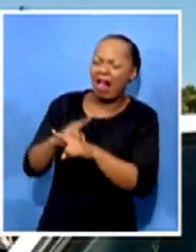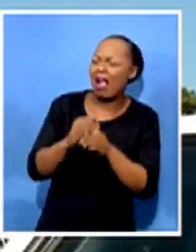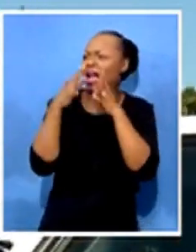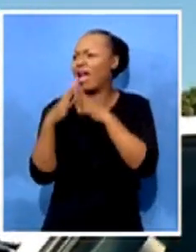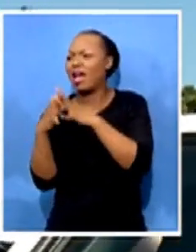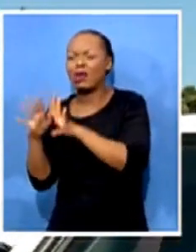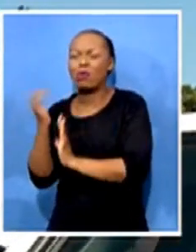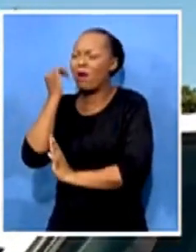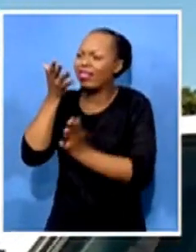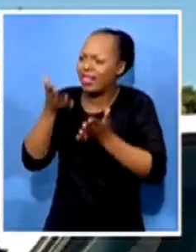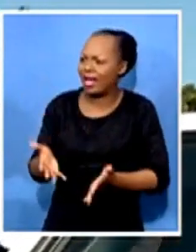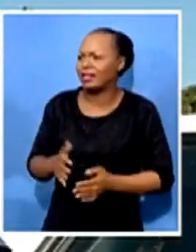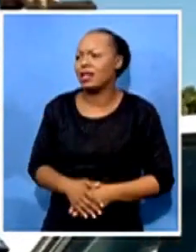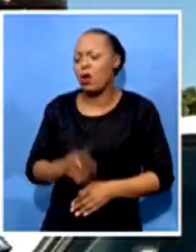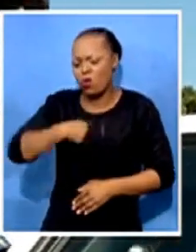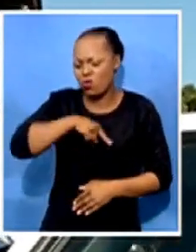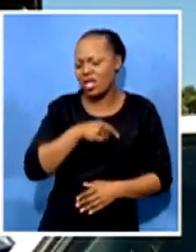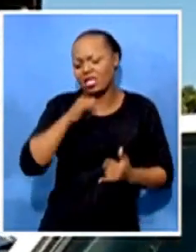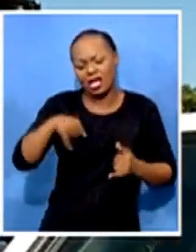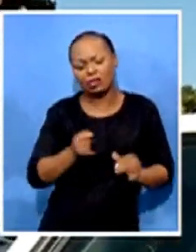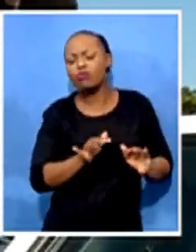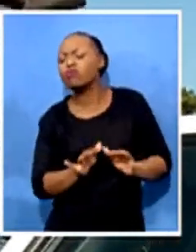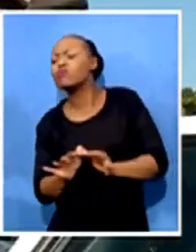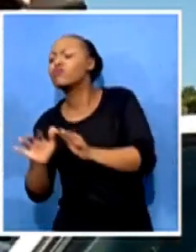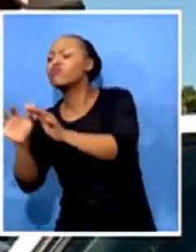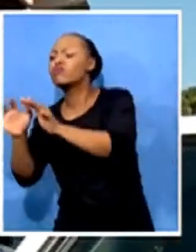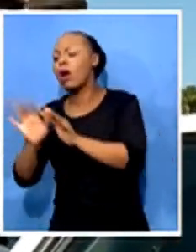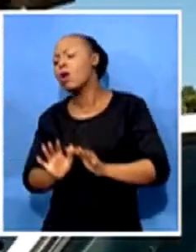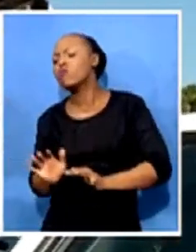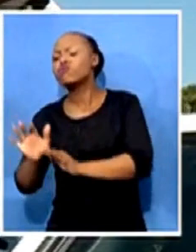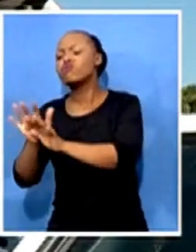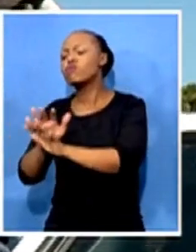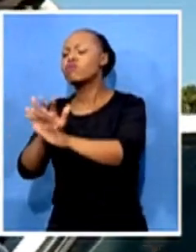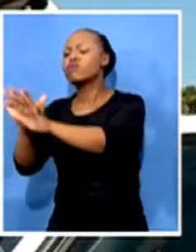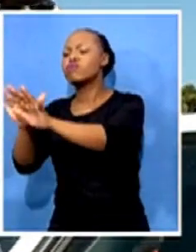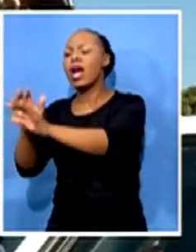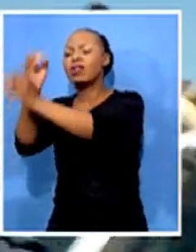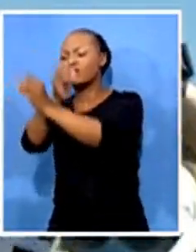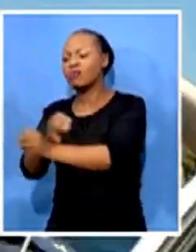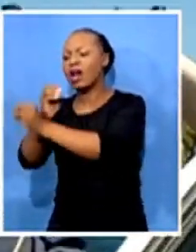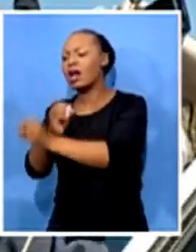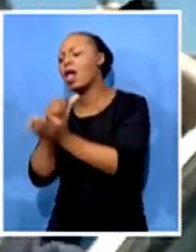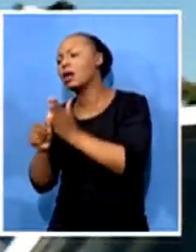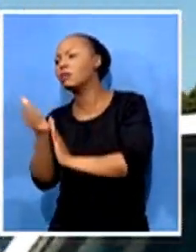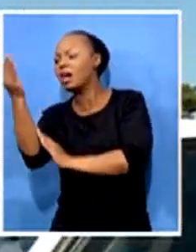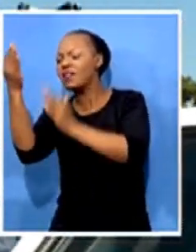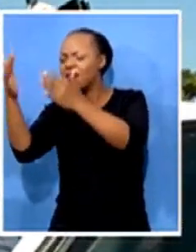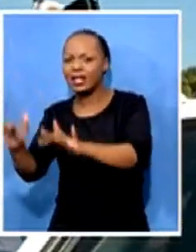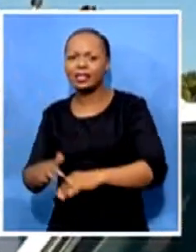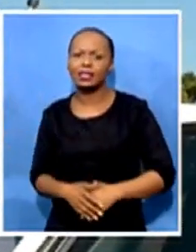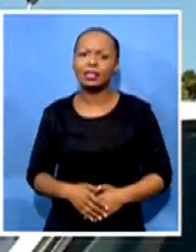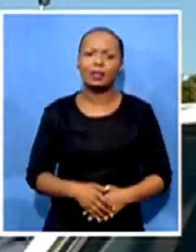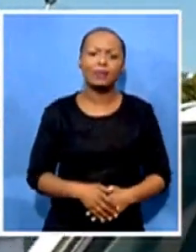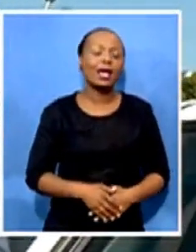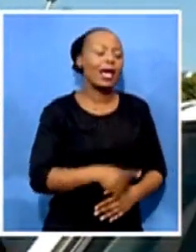school. And from there, we're done. The agreement was, and this is the conditions of the permit, you